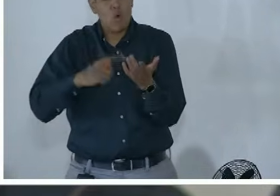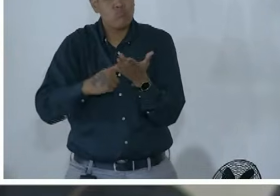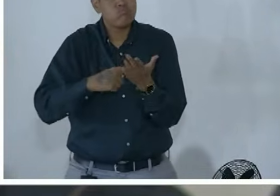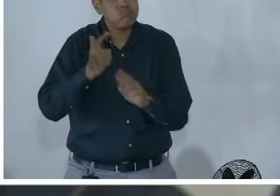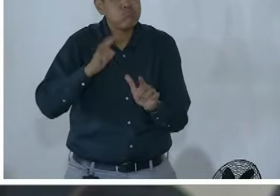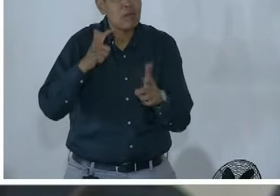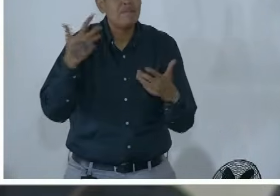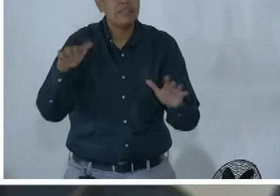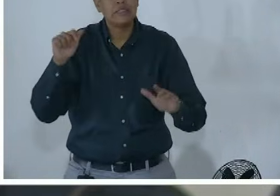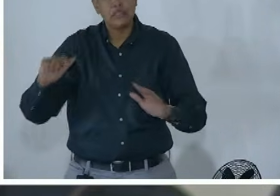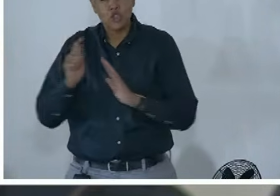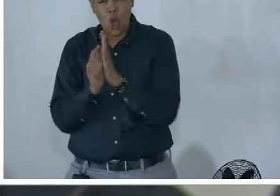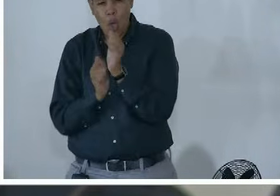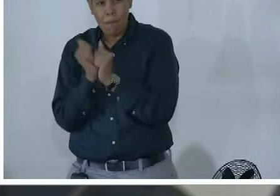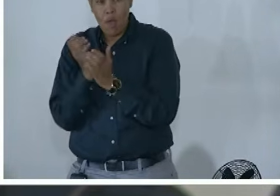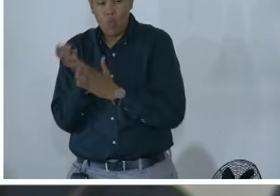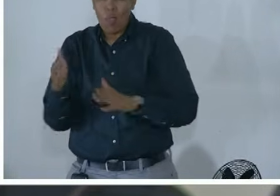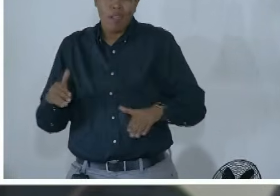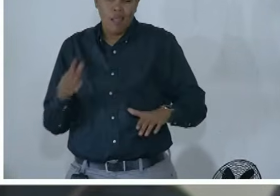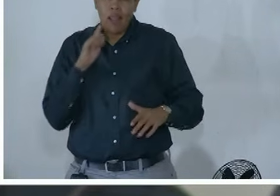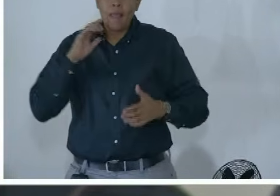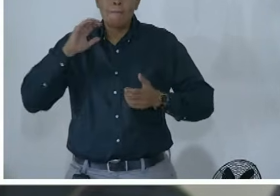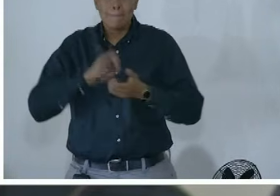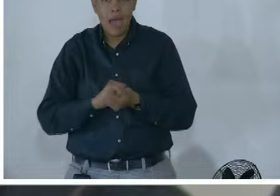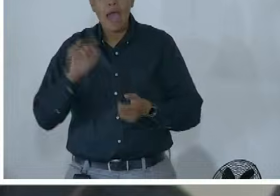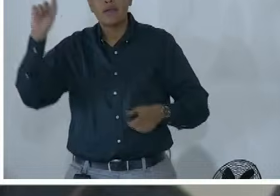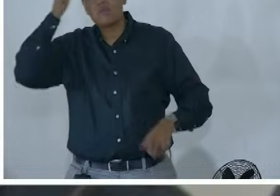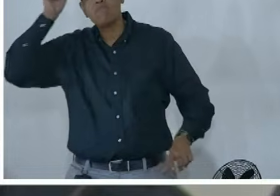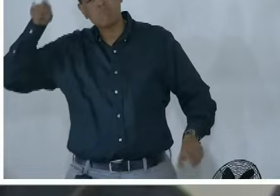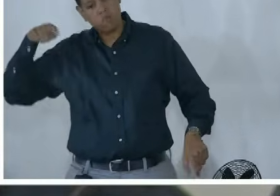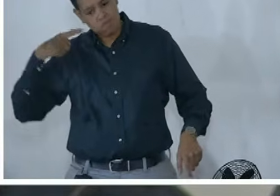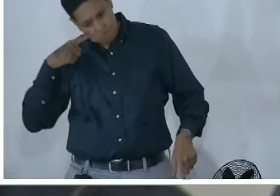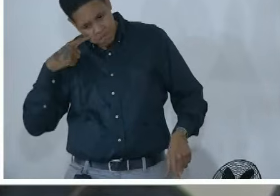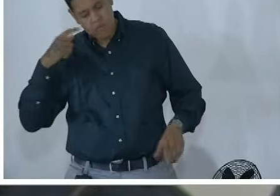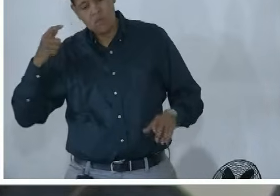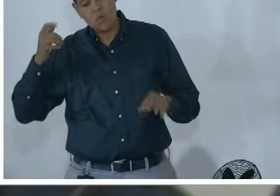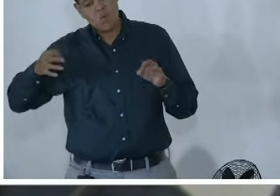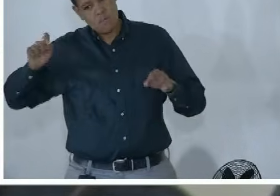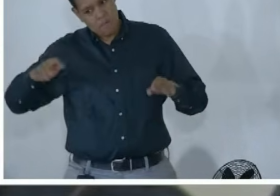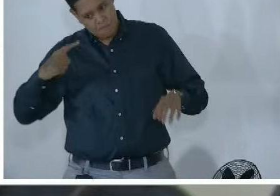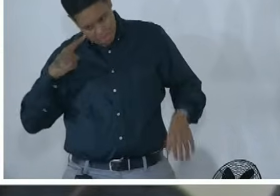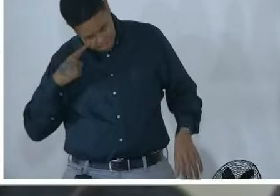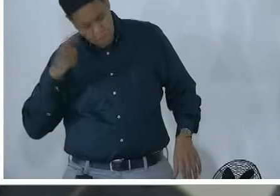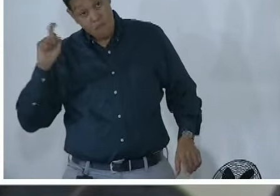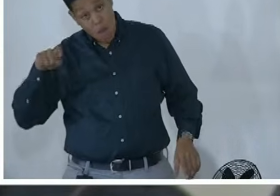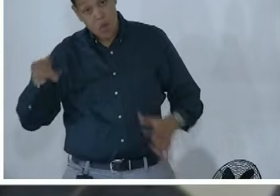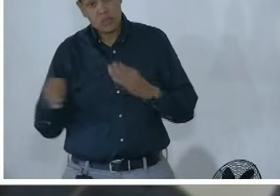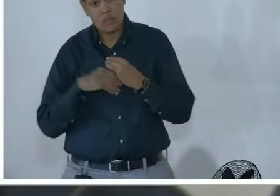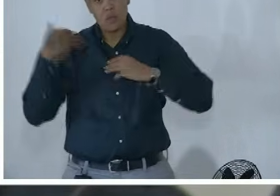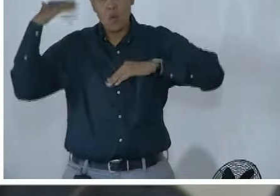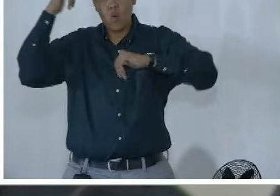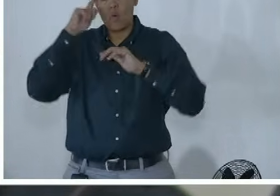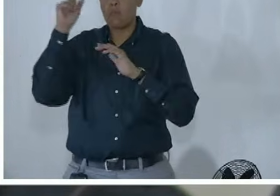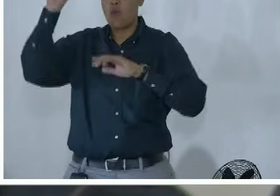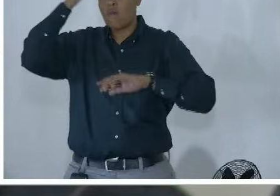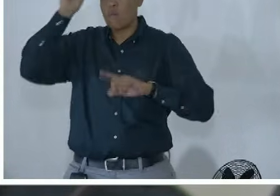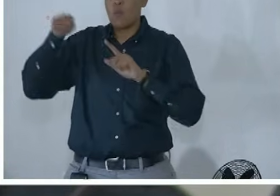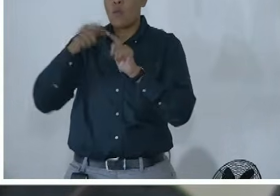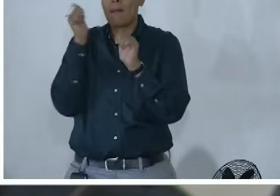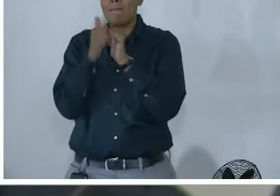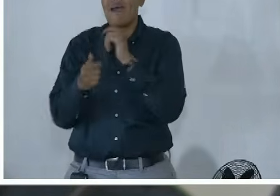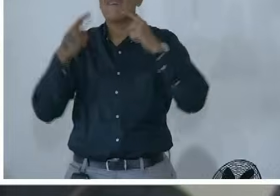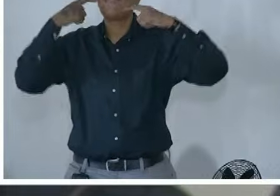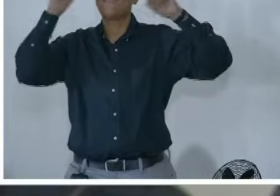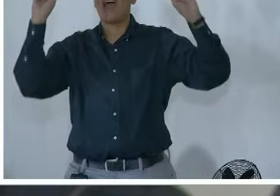negotiated. This bill binds the crown, and it is my hope that the government, when passed into